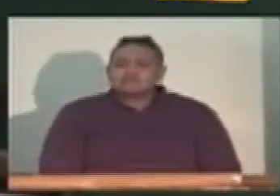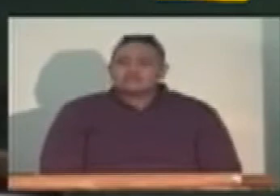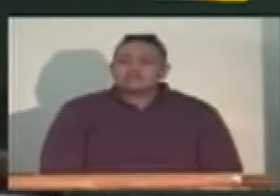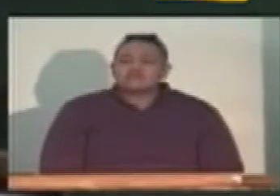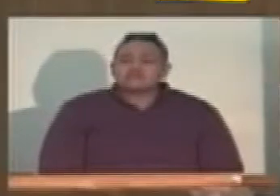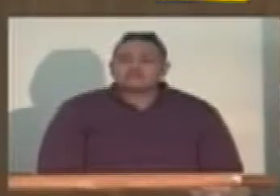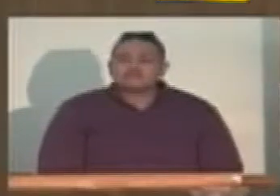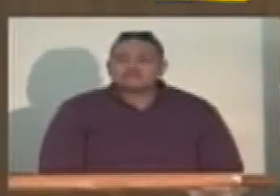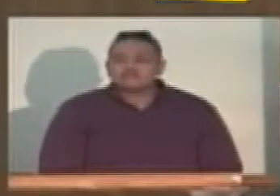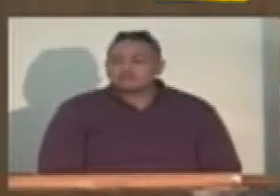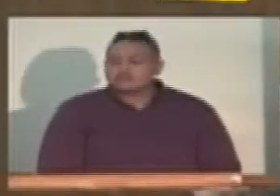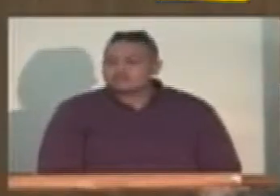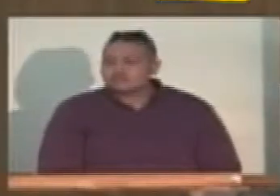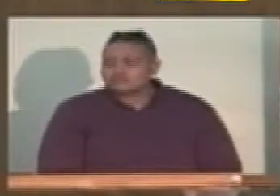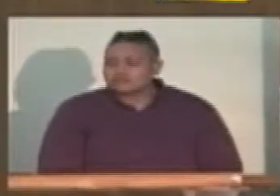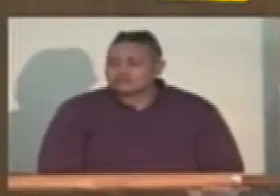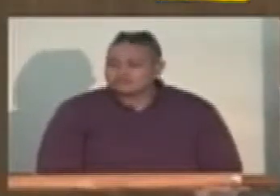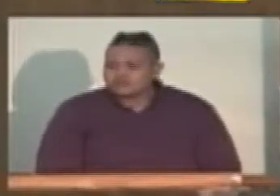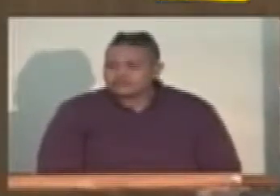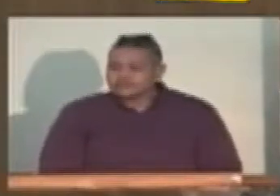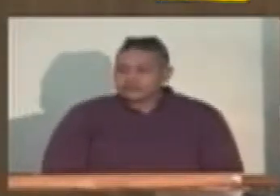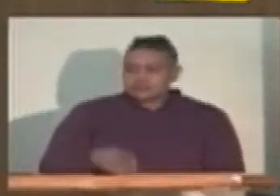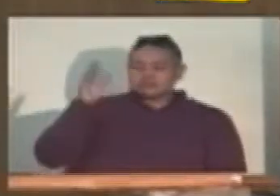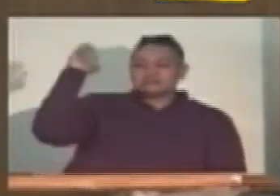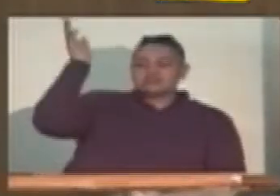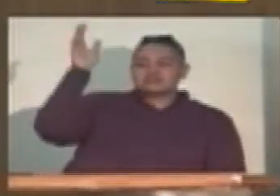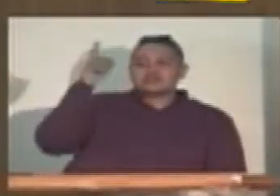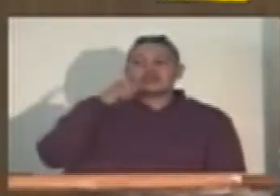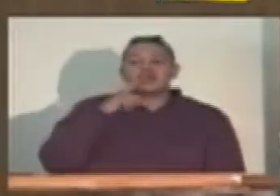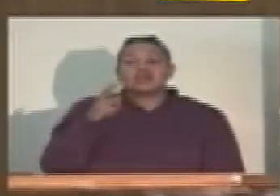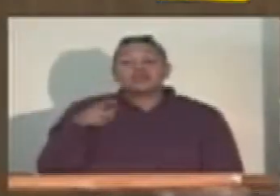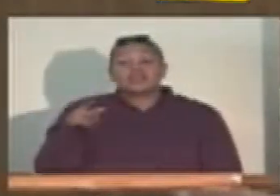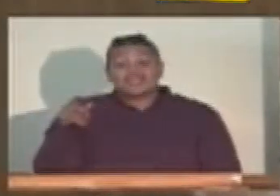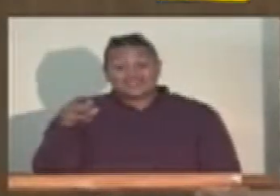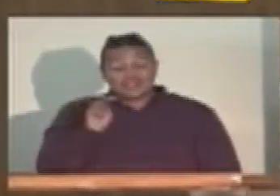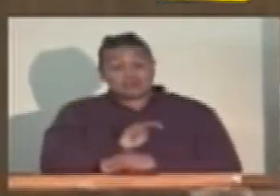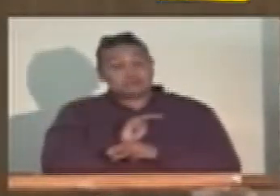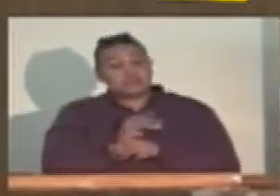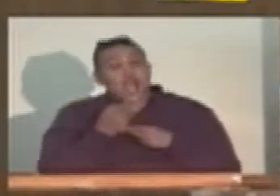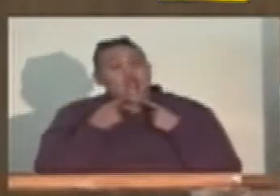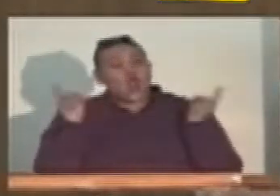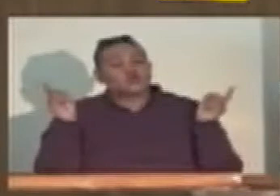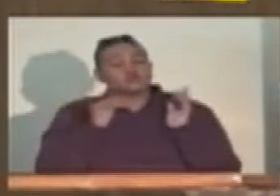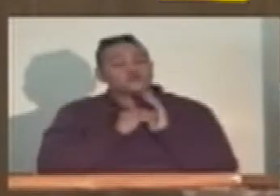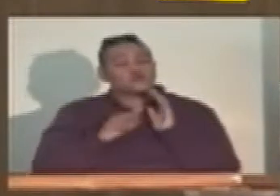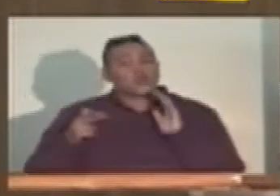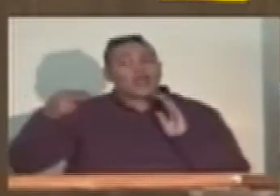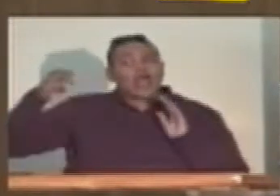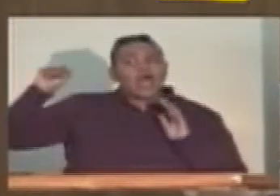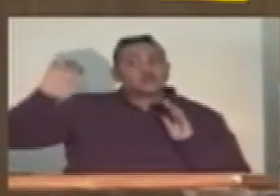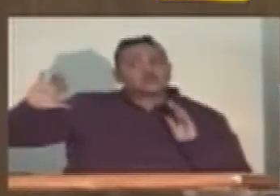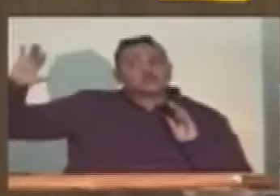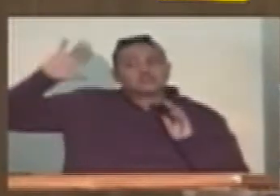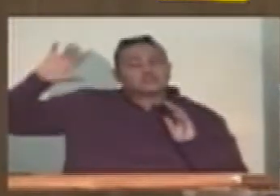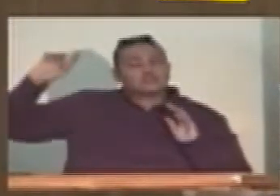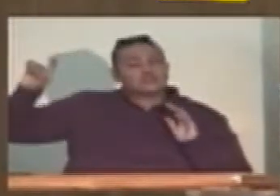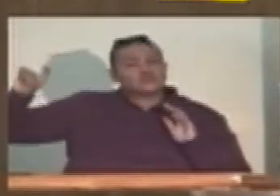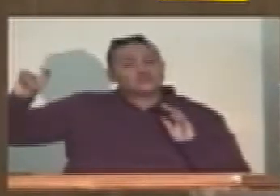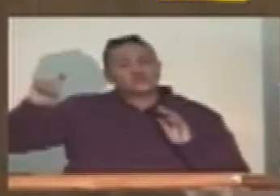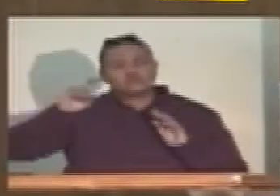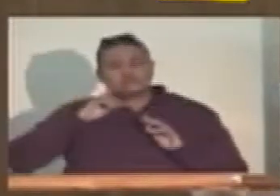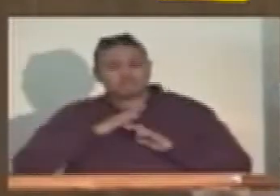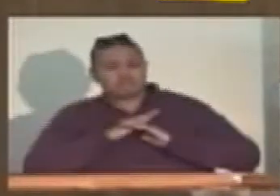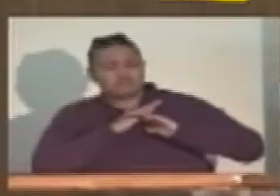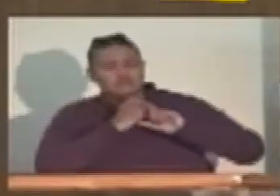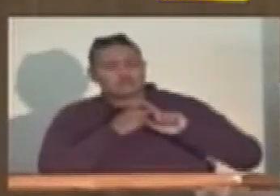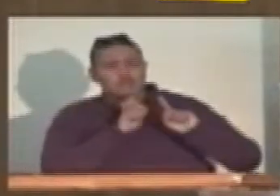Mr. Speaker, despite the Minister's pronouncements that students at the high school level should not be